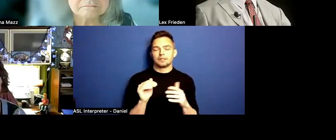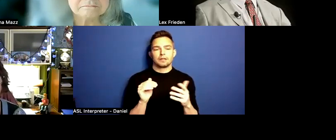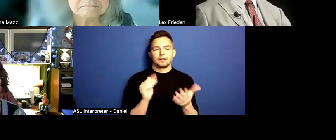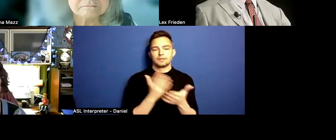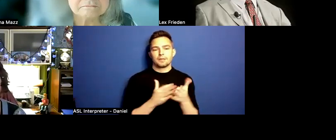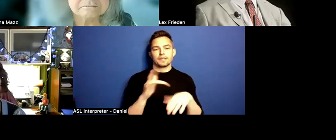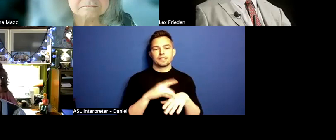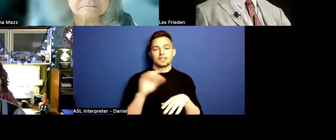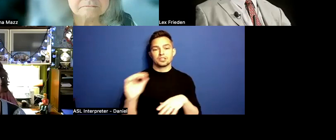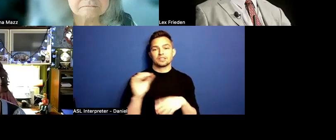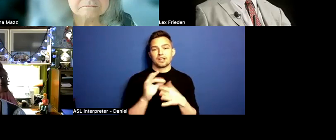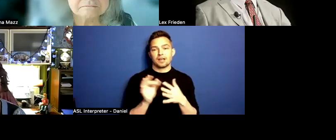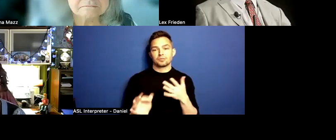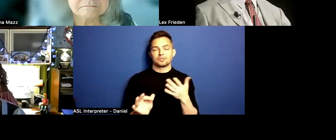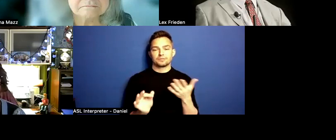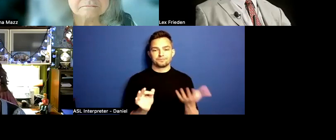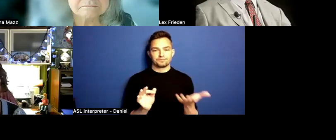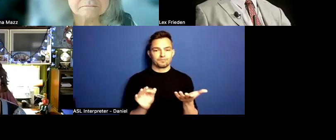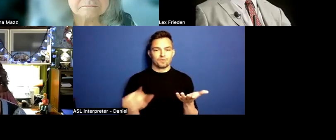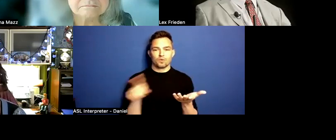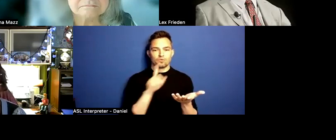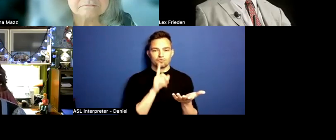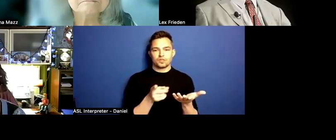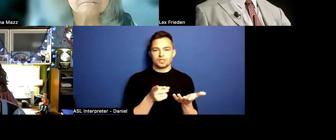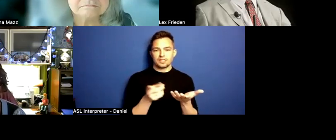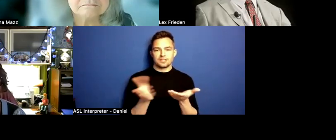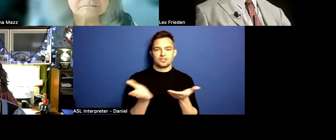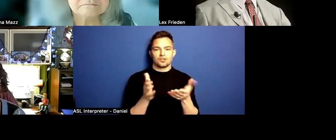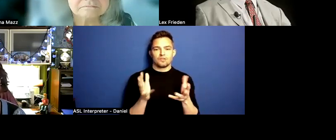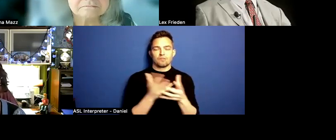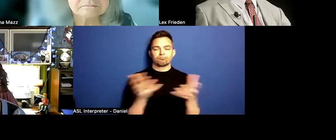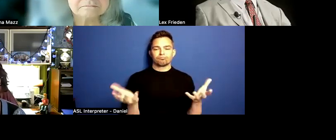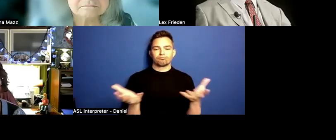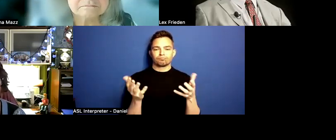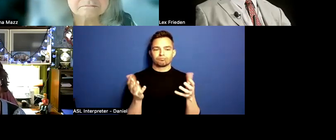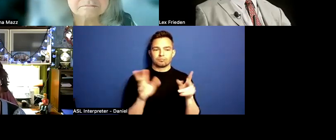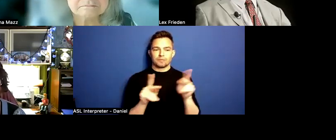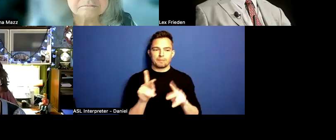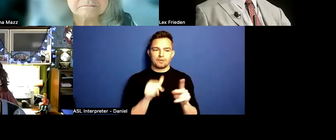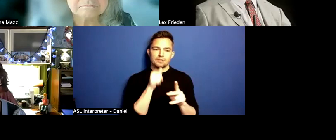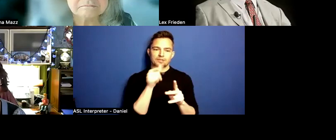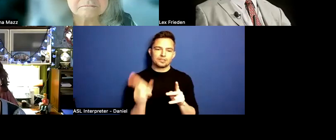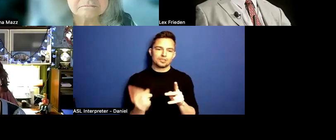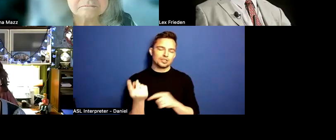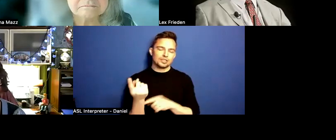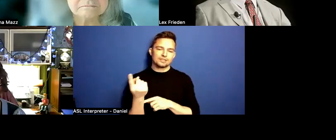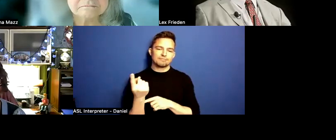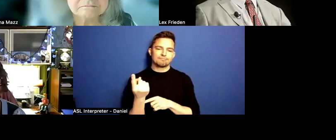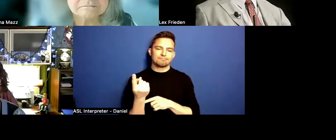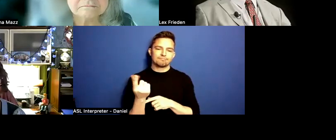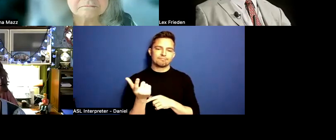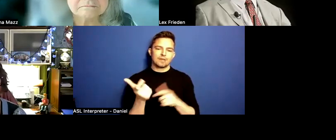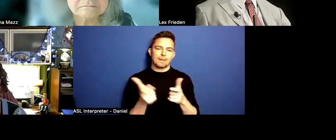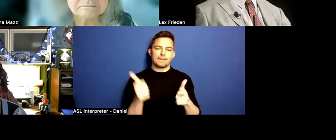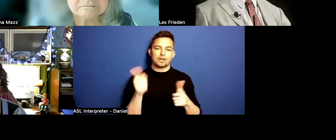touchless options for that, have really serve a whole host of people, not just a wider range of people with disabilities.